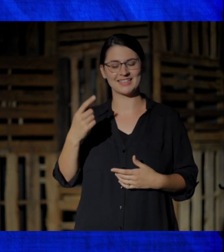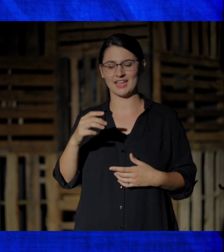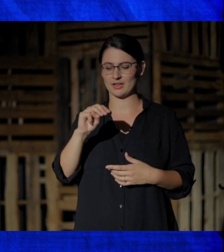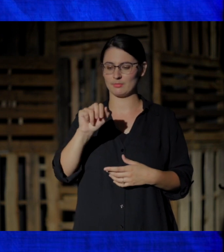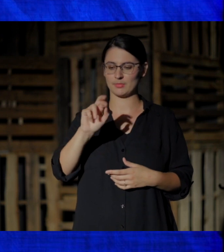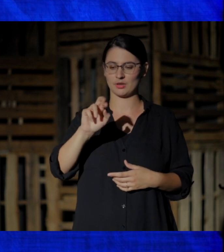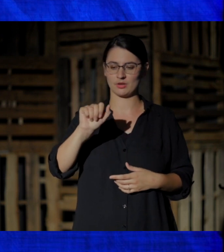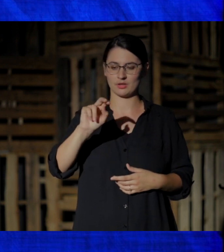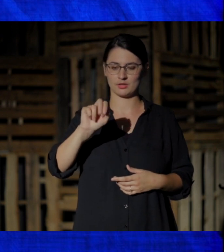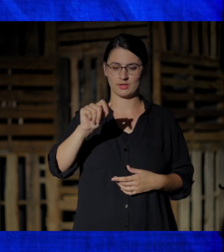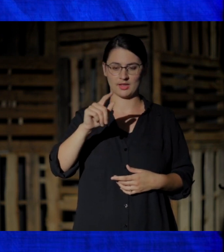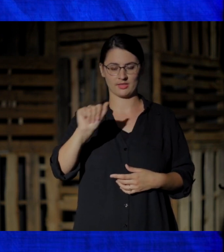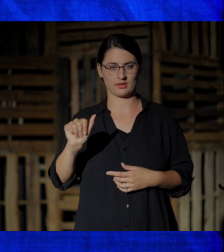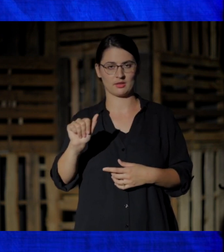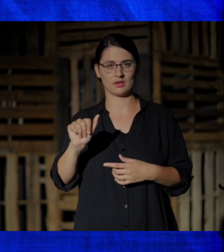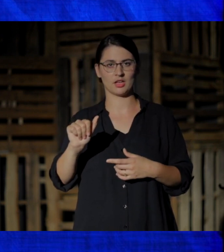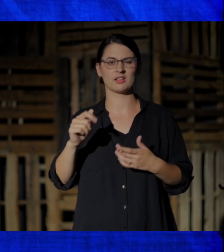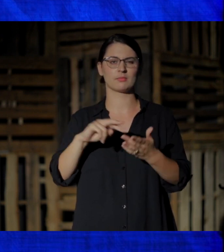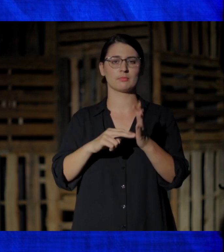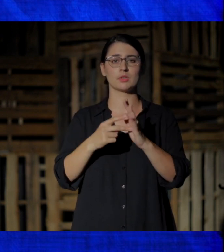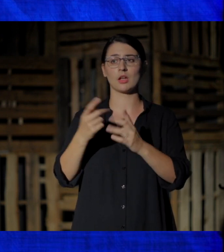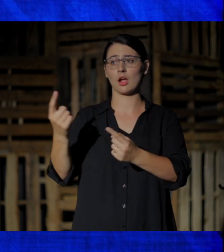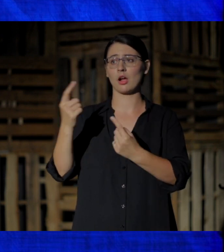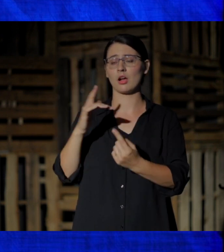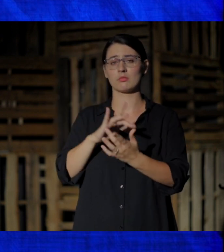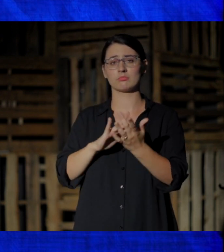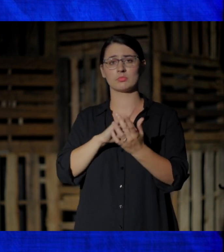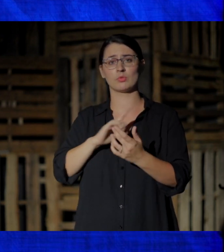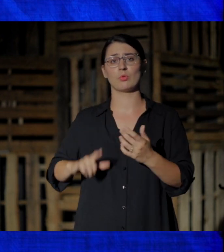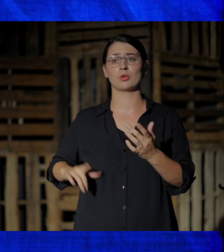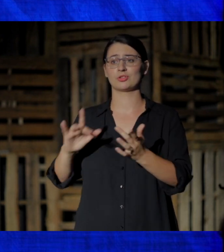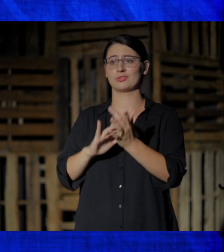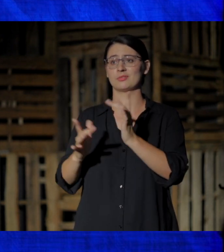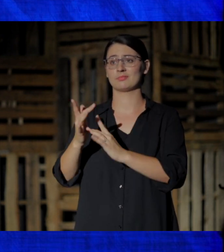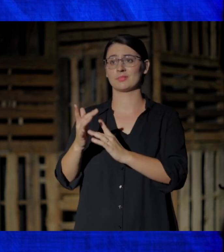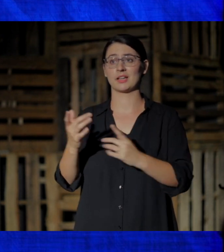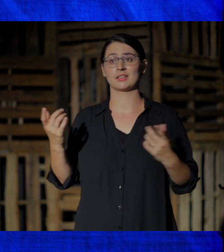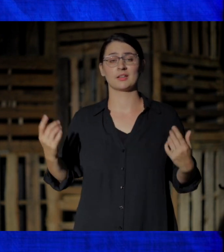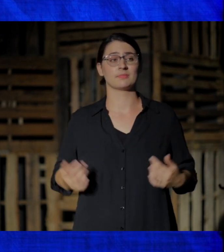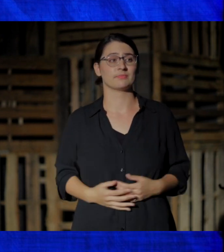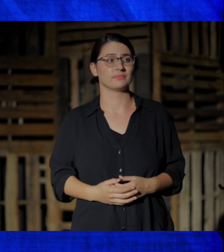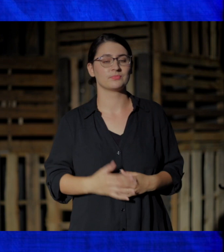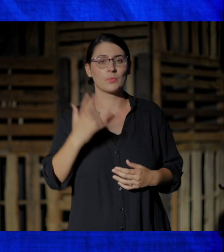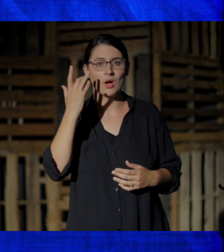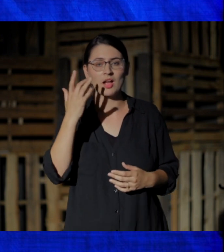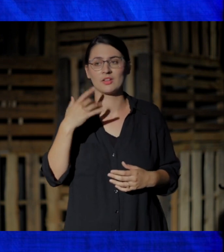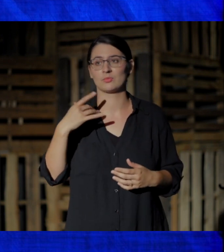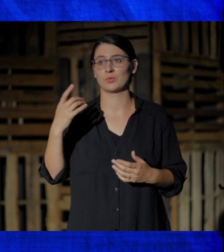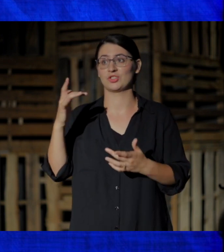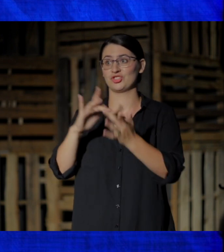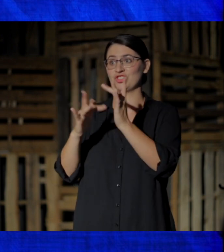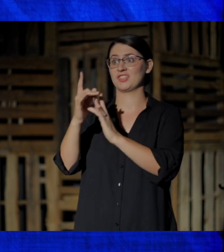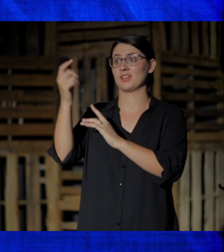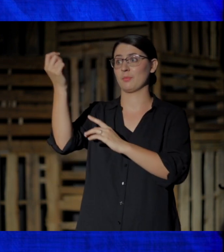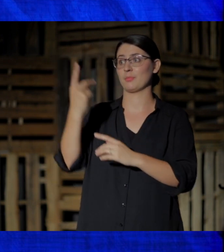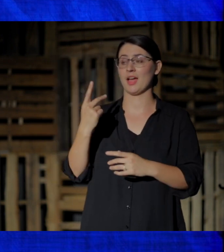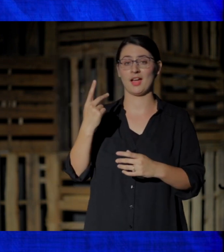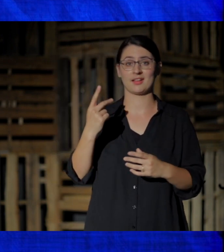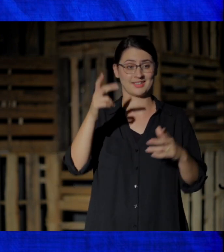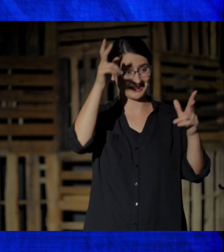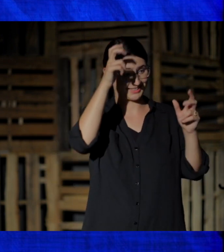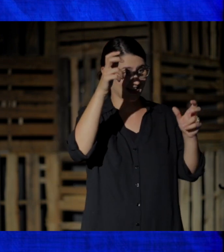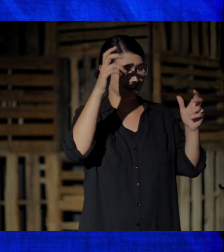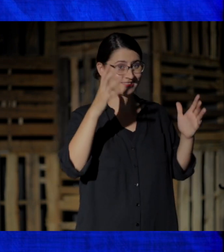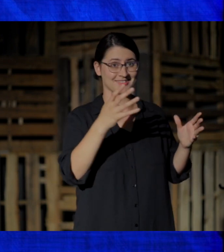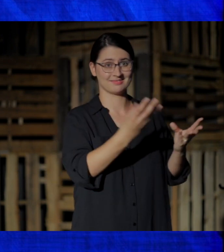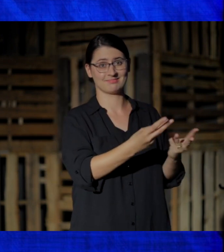returns, Satan is gone. When he returns, the principalities of this world are gone. When he returns,